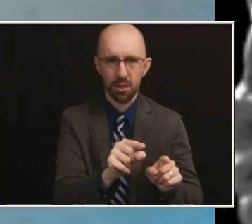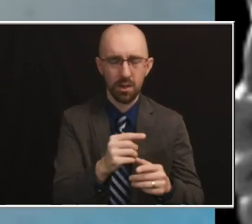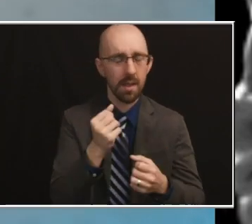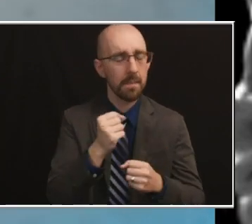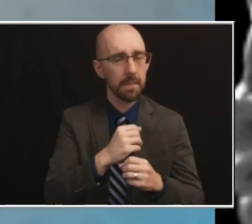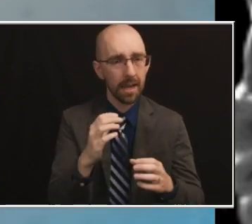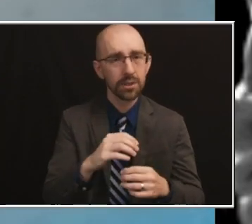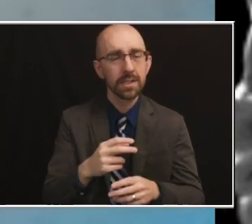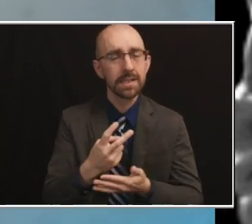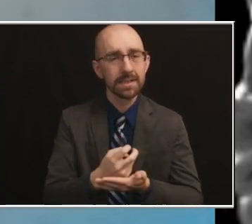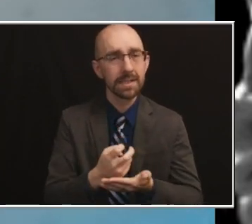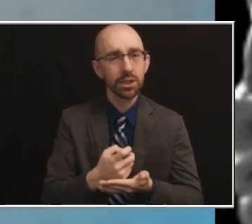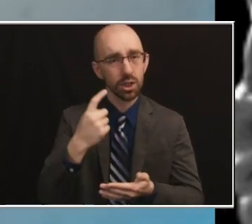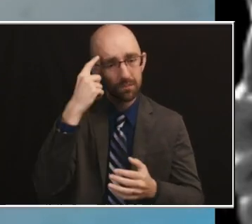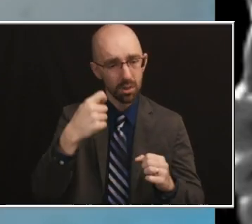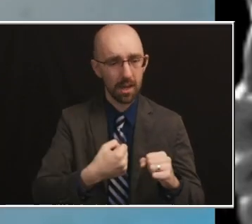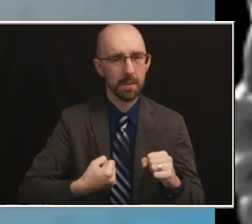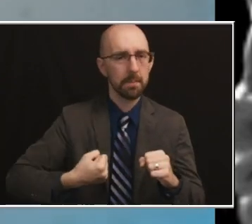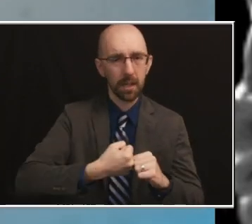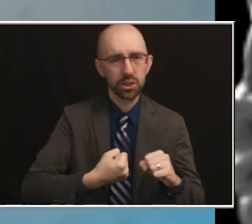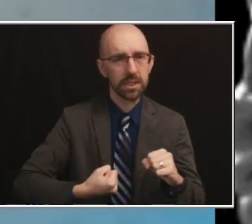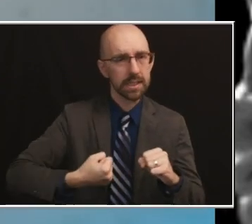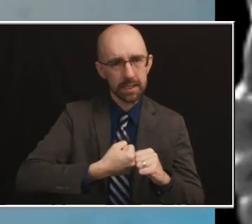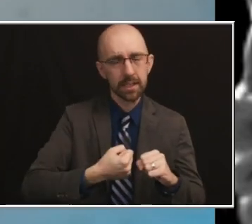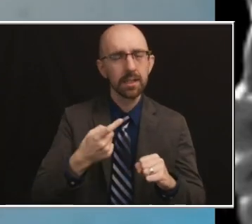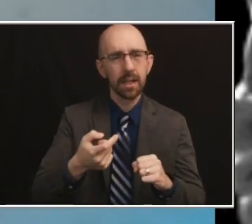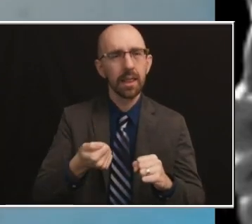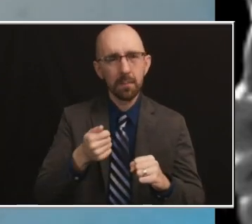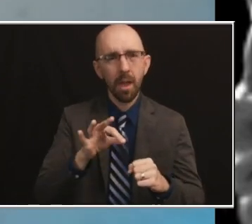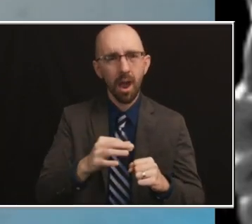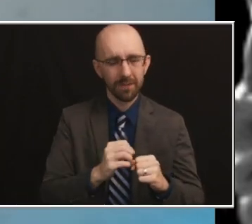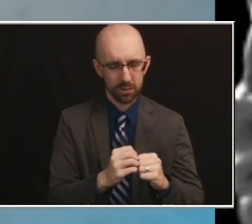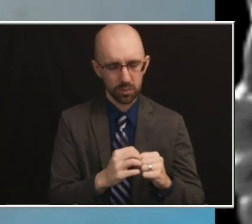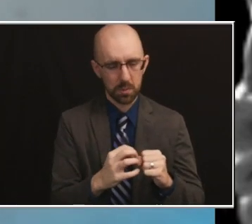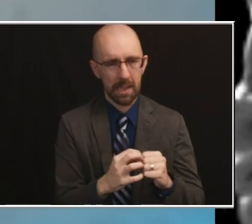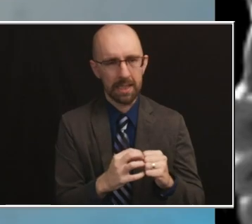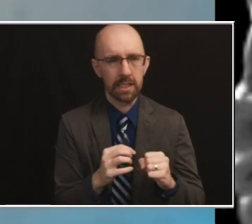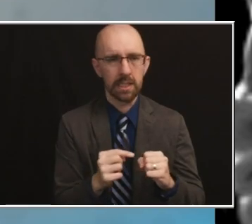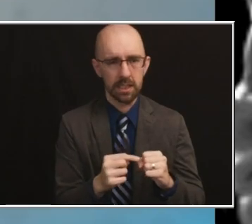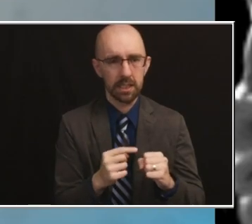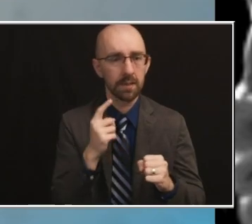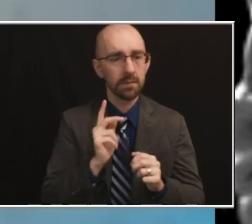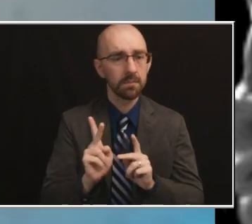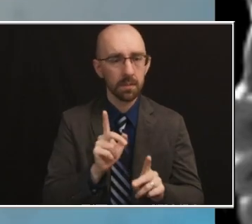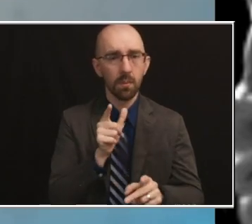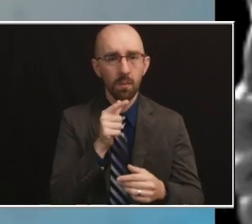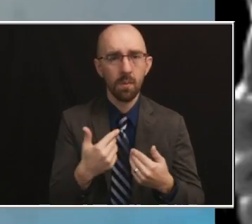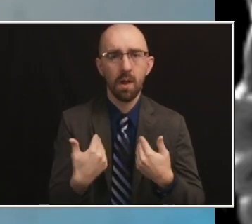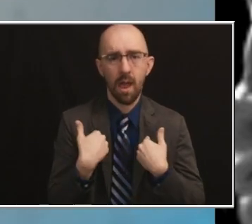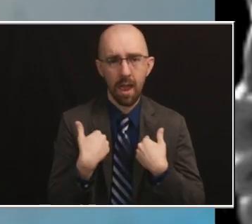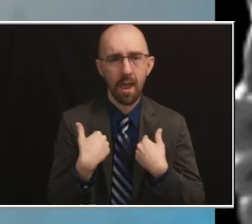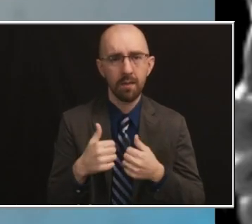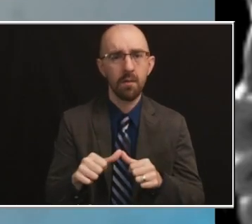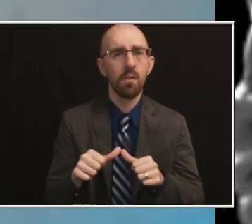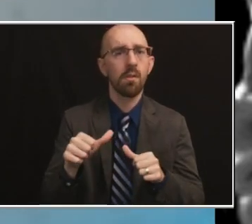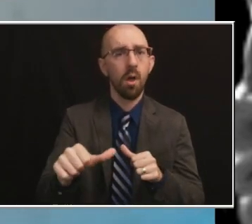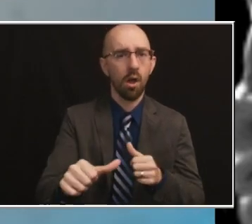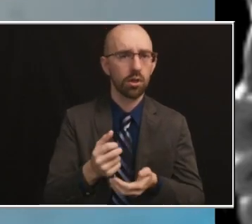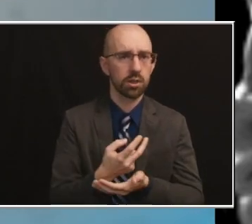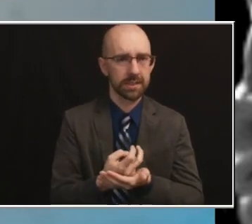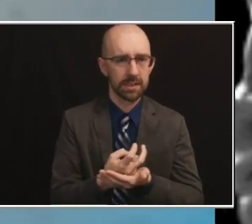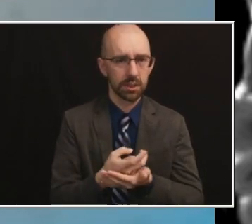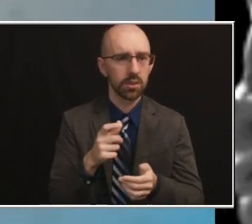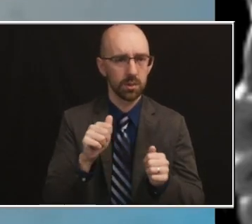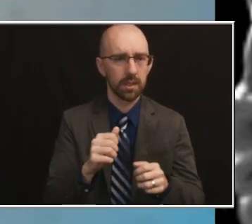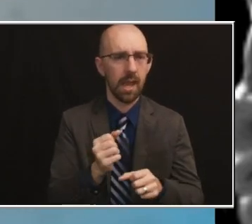the brain, and so you just get a little bit of swelling there. And so for people that have longer seizures, you can get that